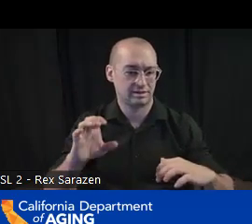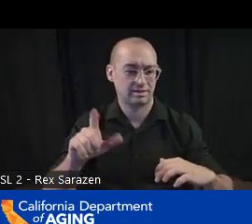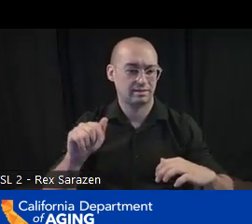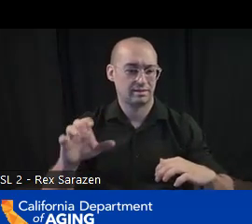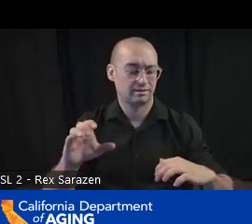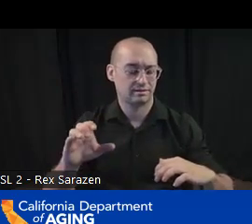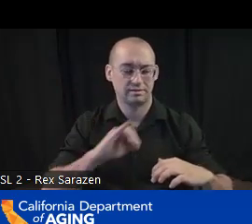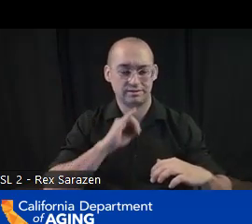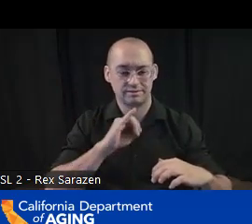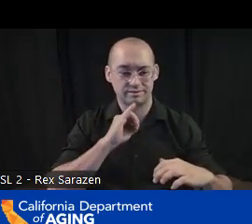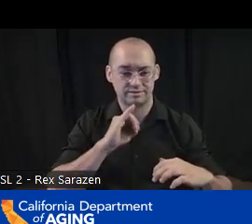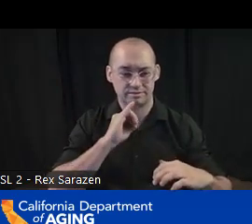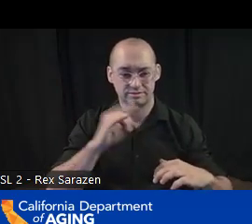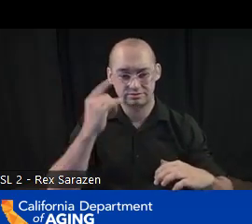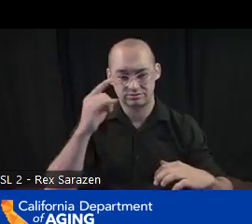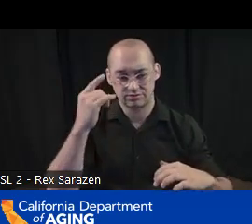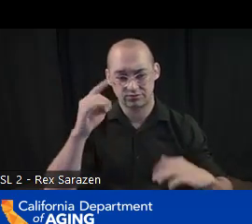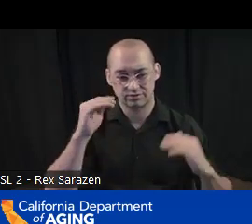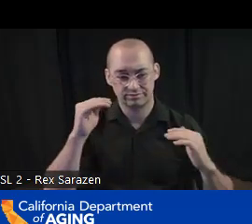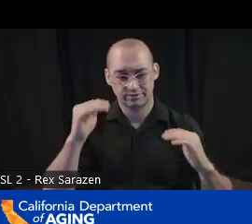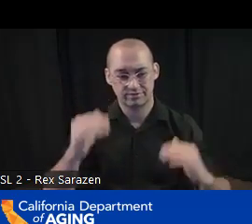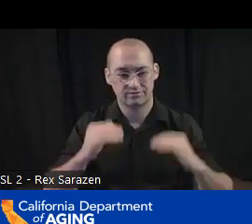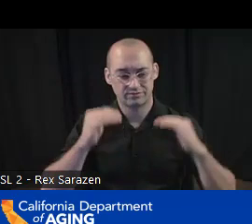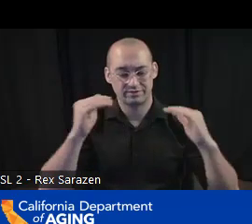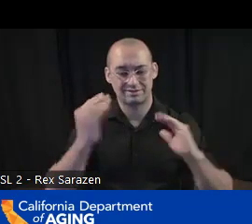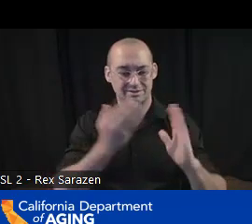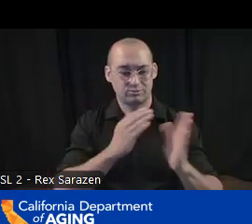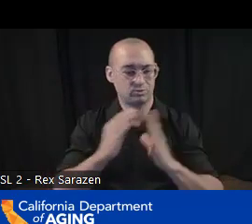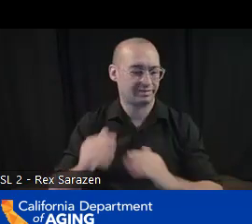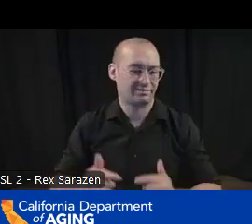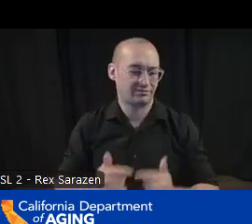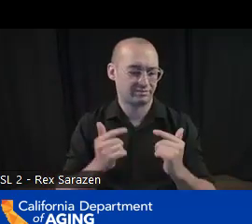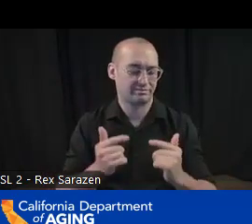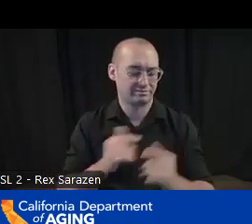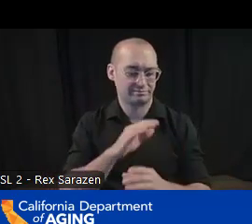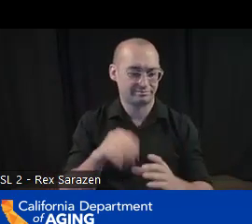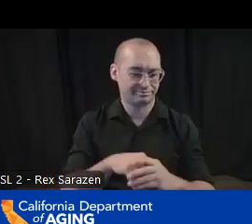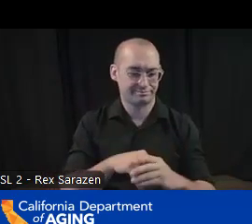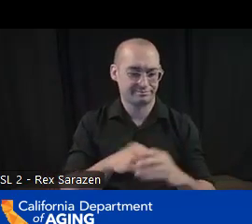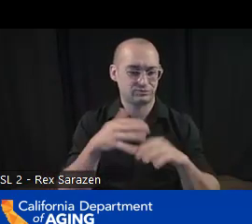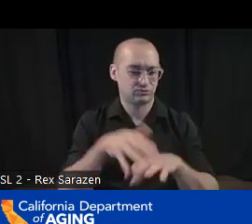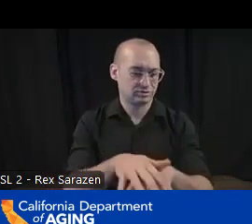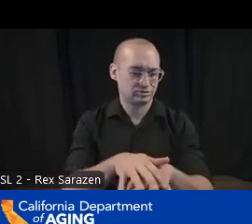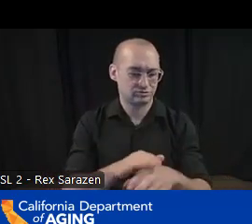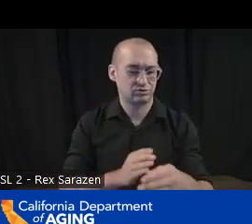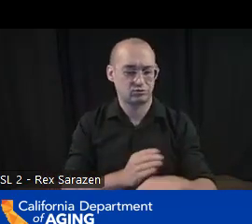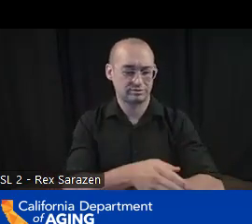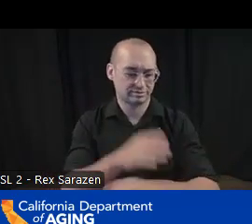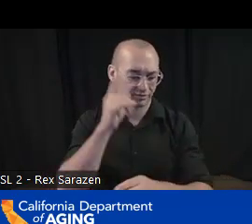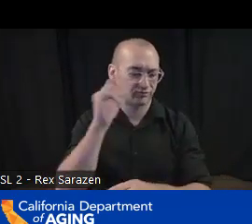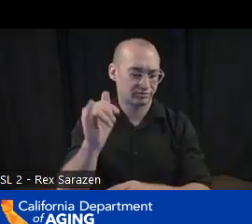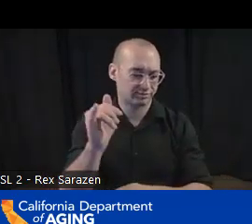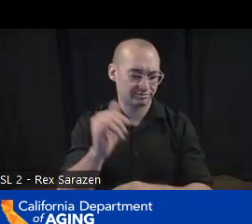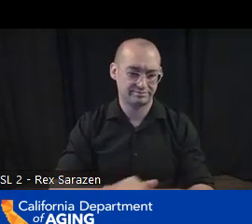D-A-C-L-A-C, is to advance community living inclusion, and integration across